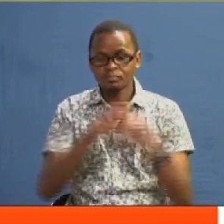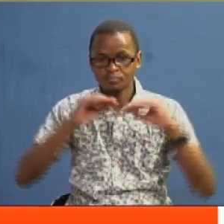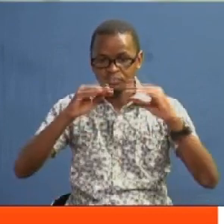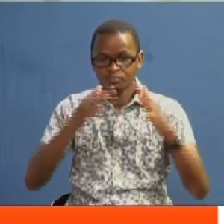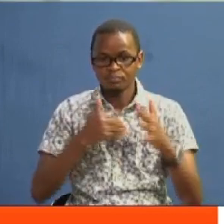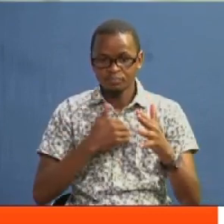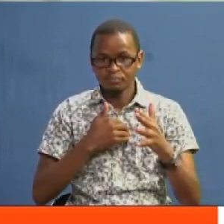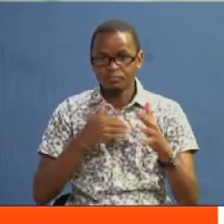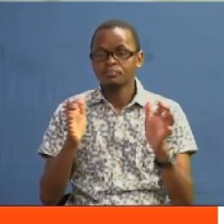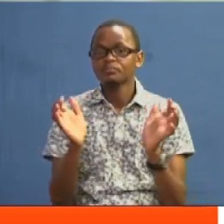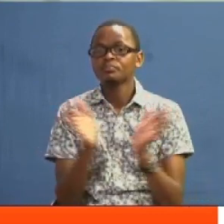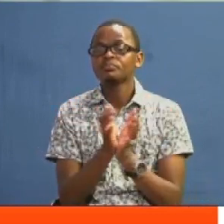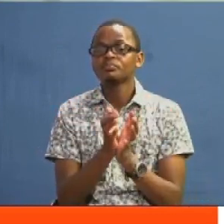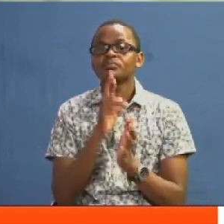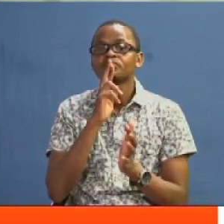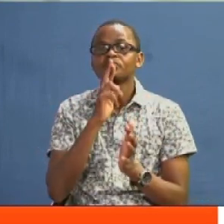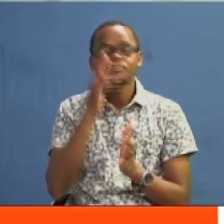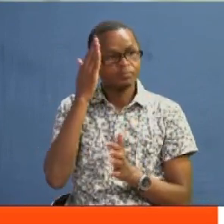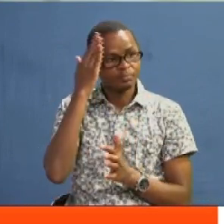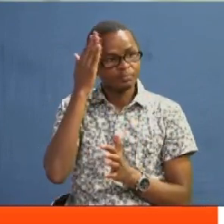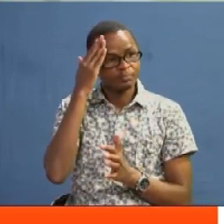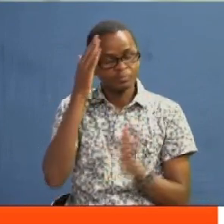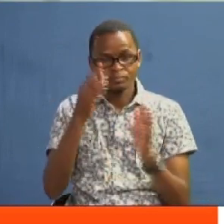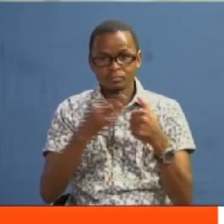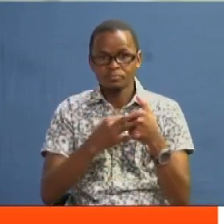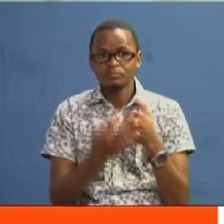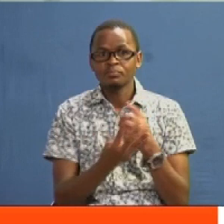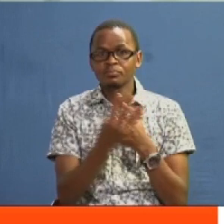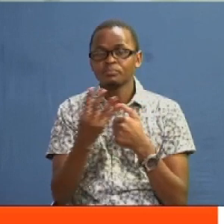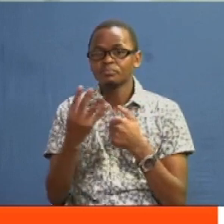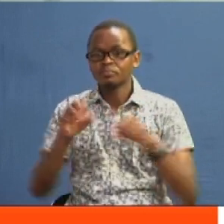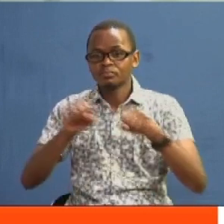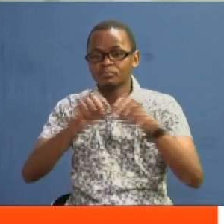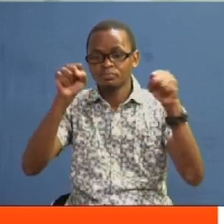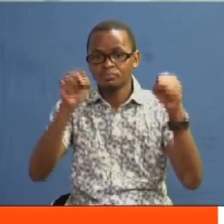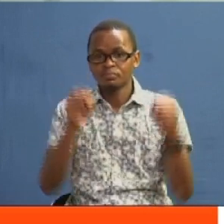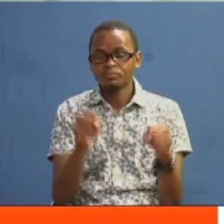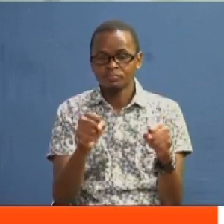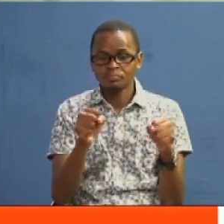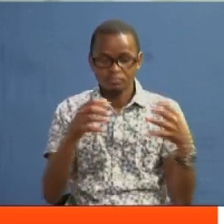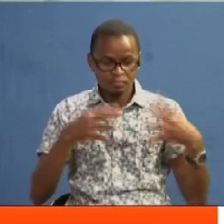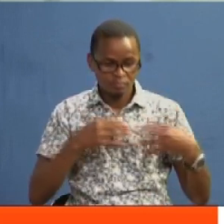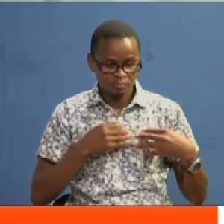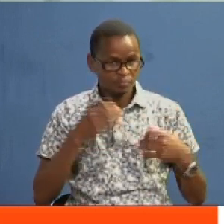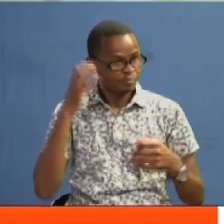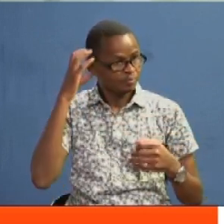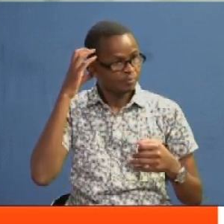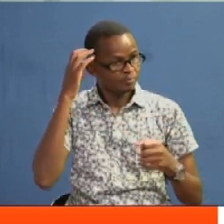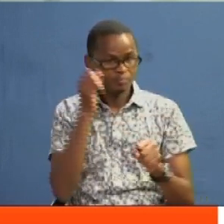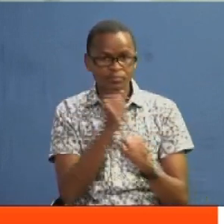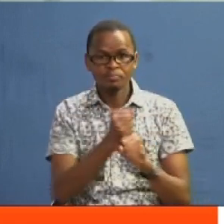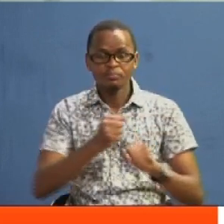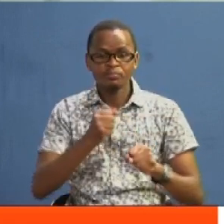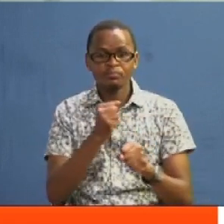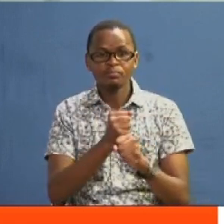have in the field, they are conversant with the 844 system. The training that they received in colleges is all to do with